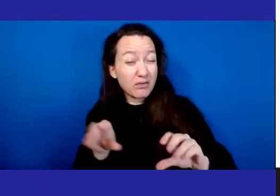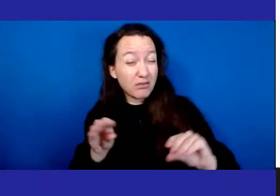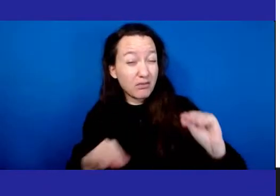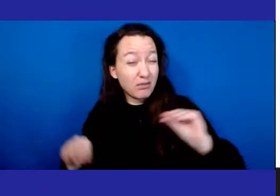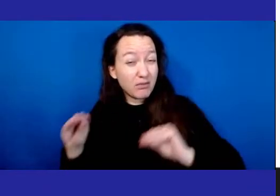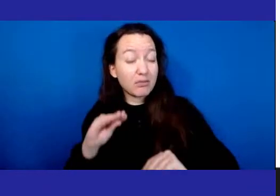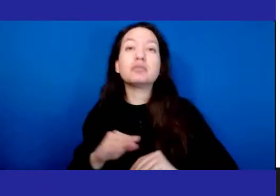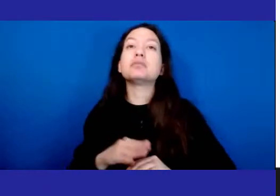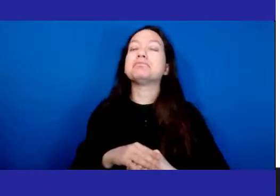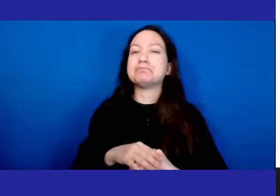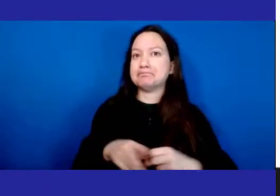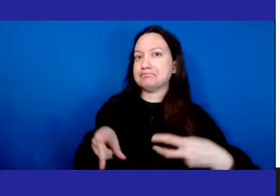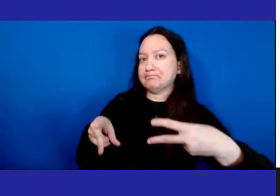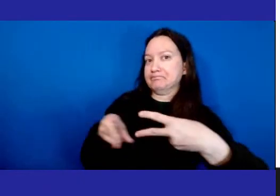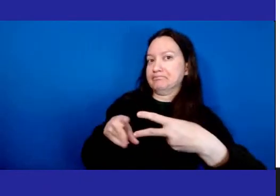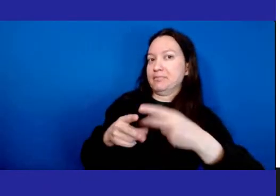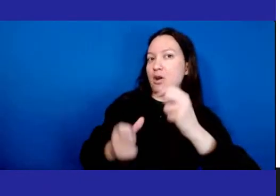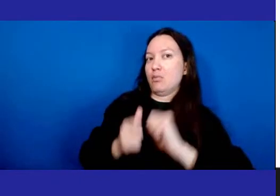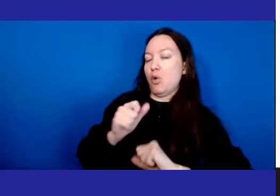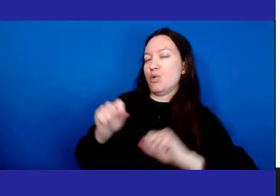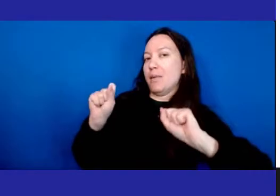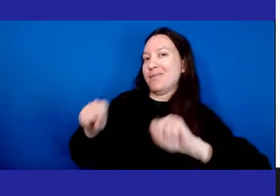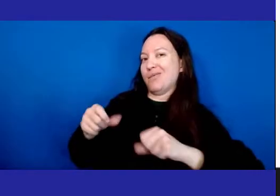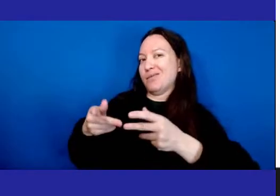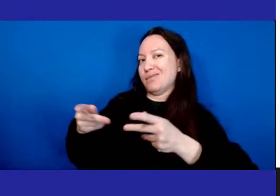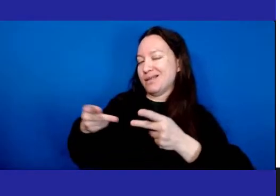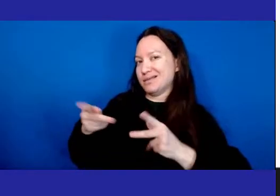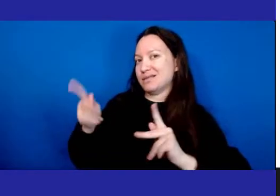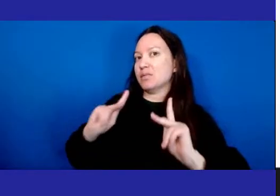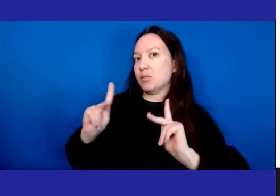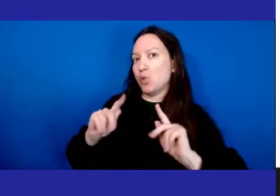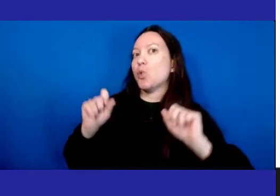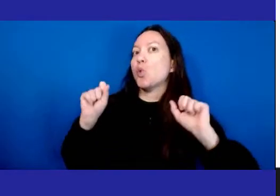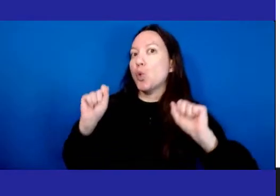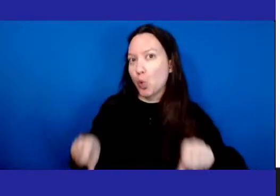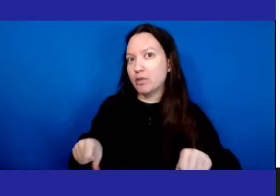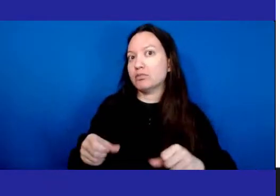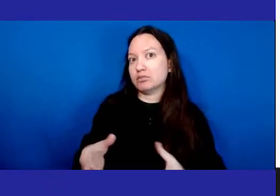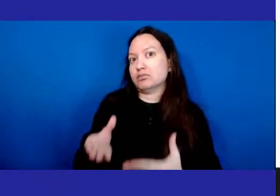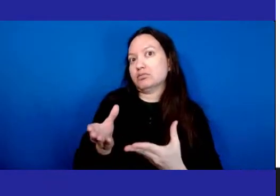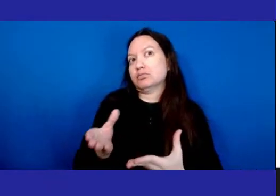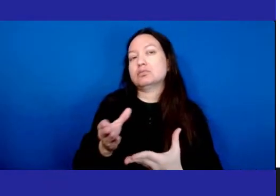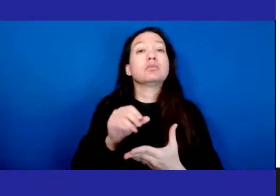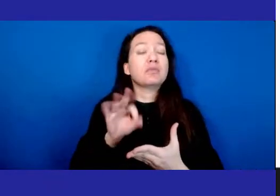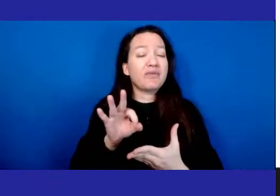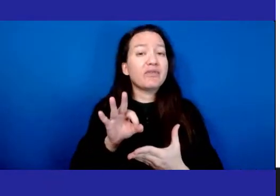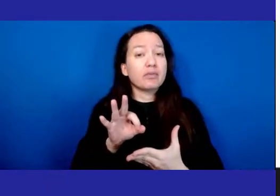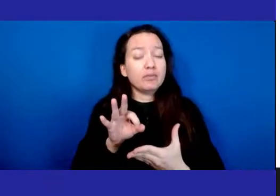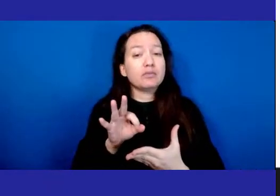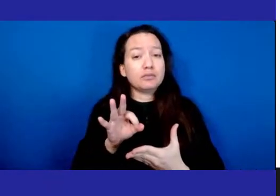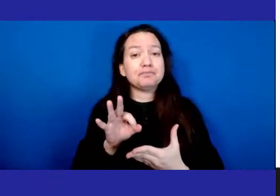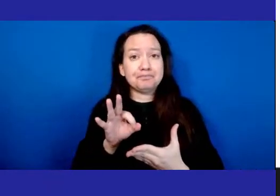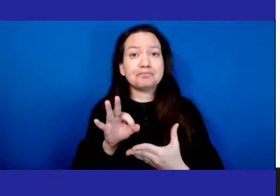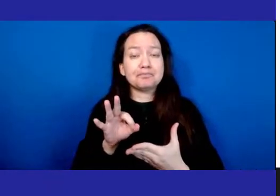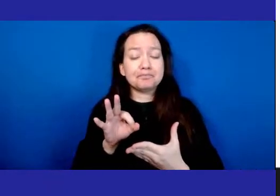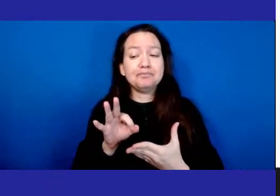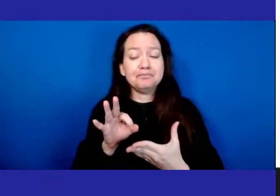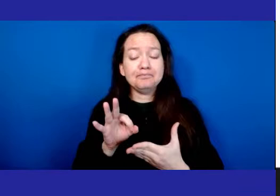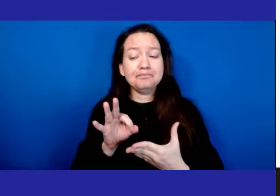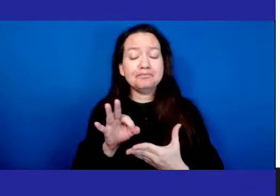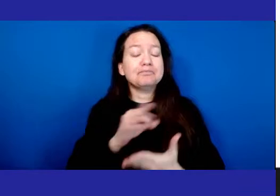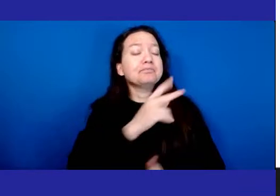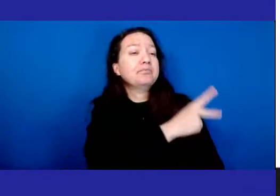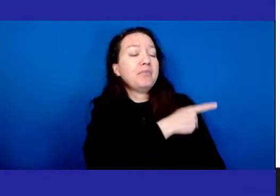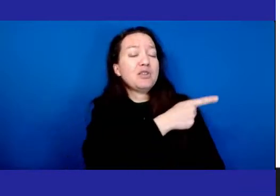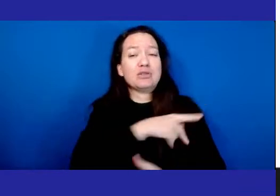Those are the most likely places for people to be when people are and when patients are